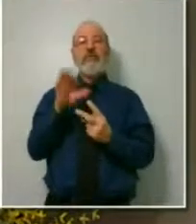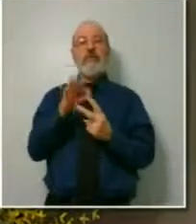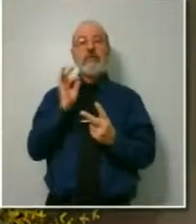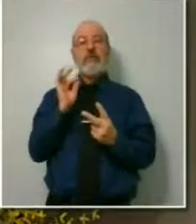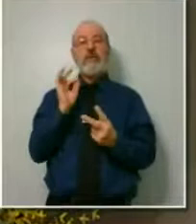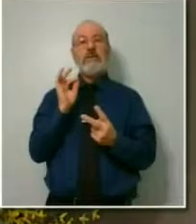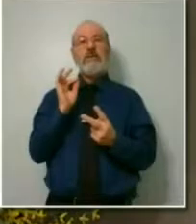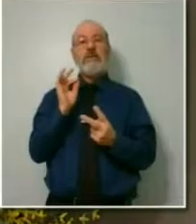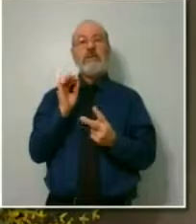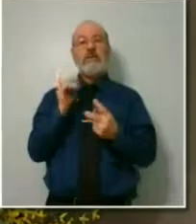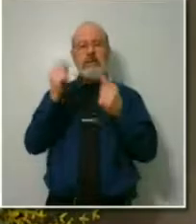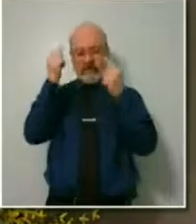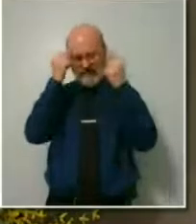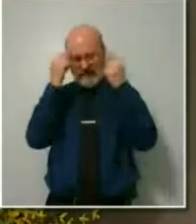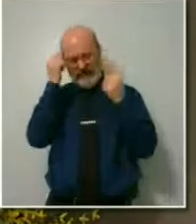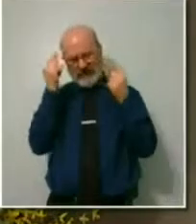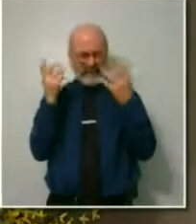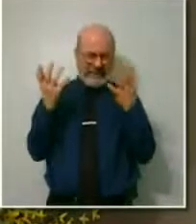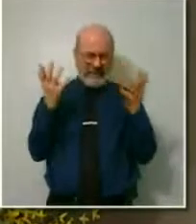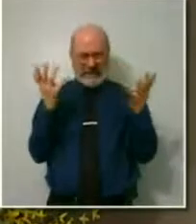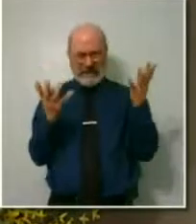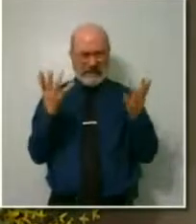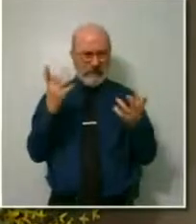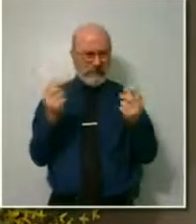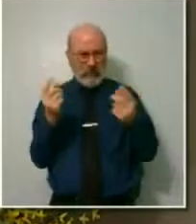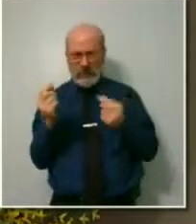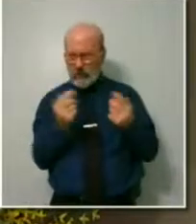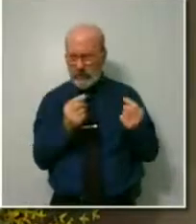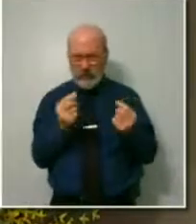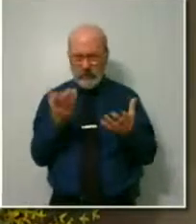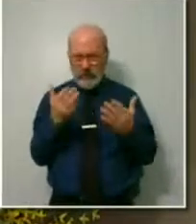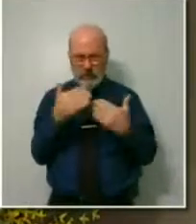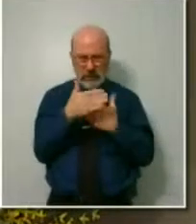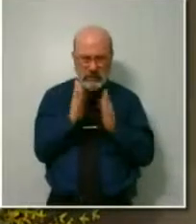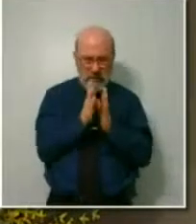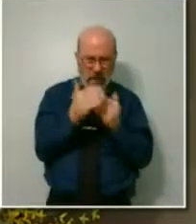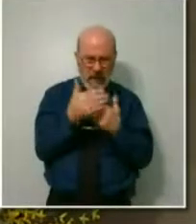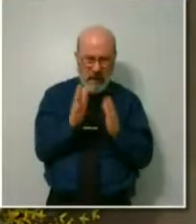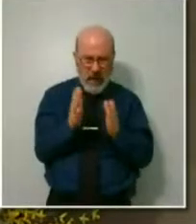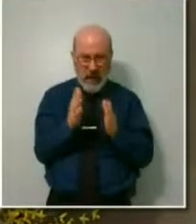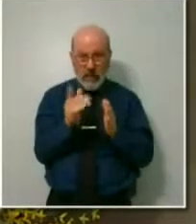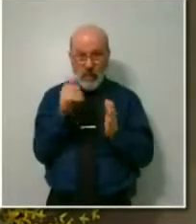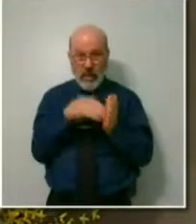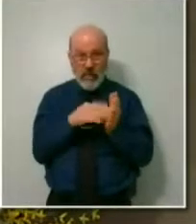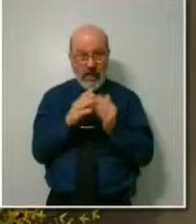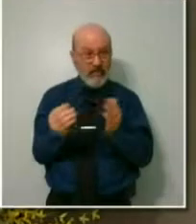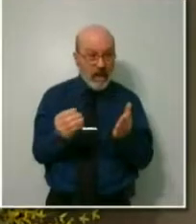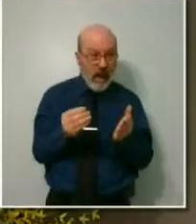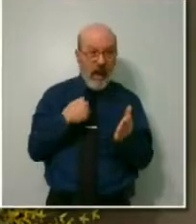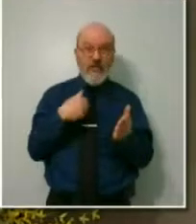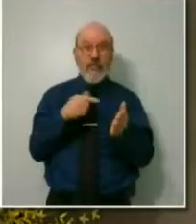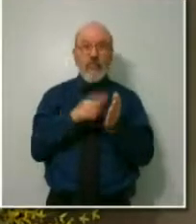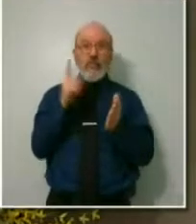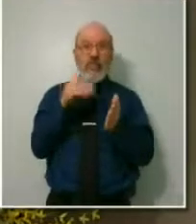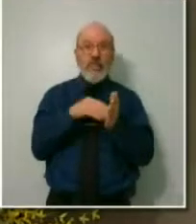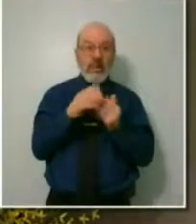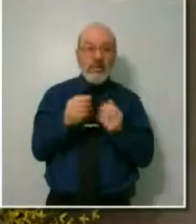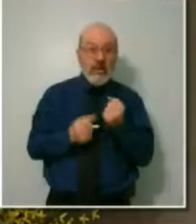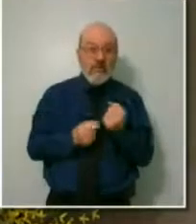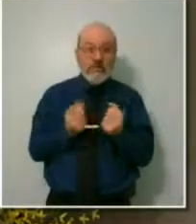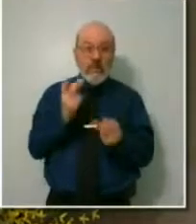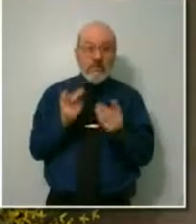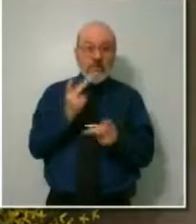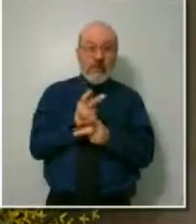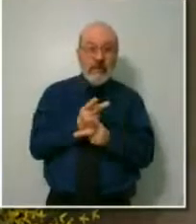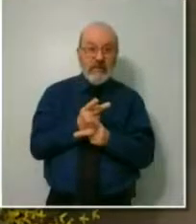when you're weighing it out. What could be in the small box? And $1,000, I got $1,000 in hand. Maybe I should keep that, or, you